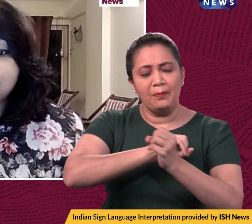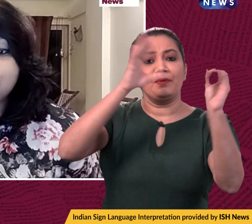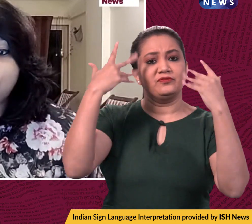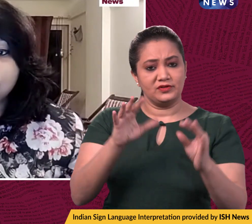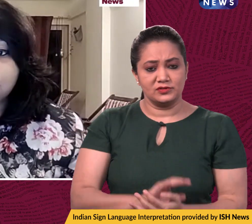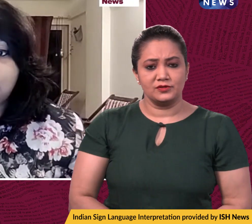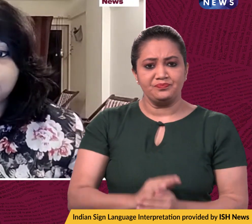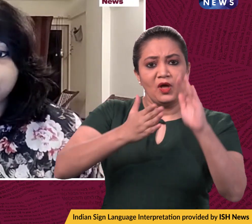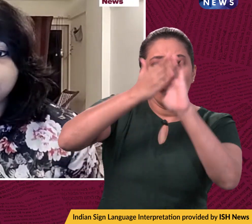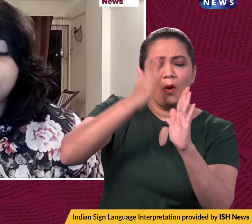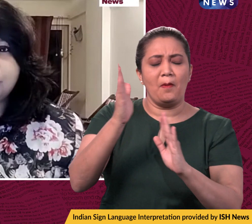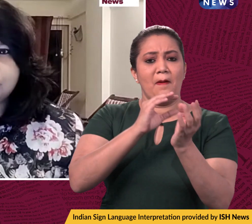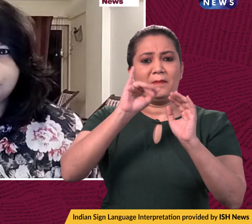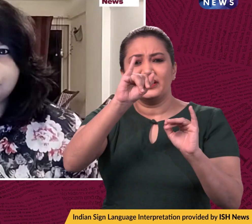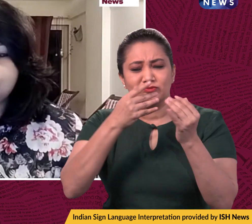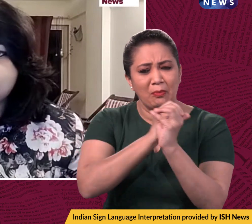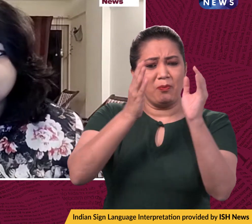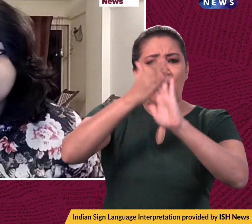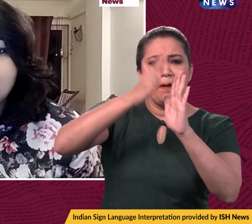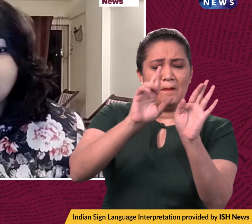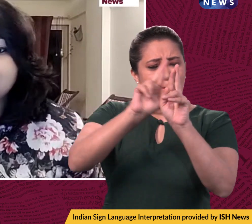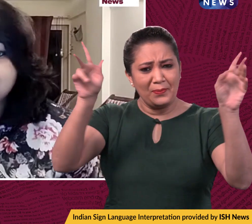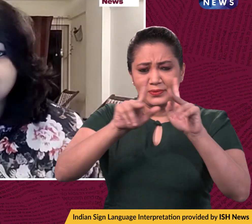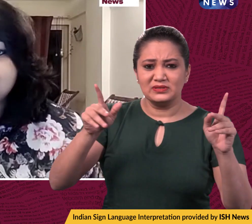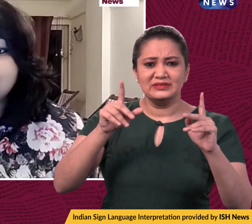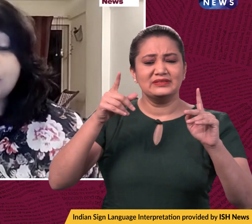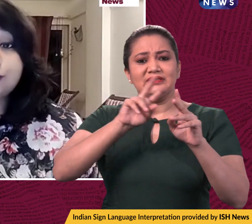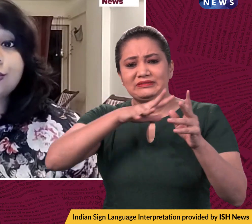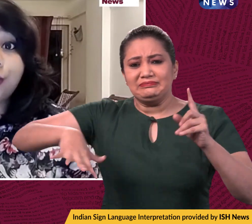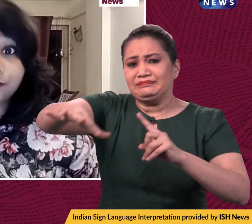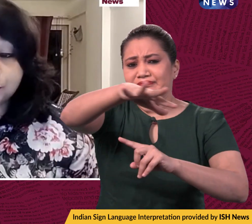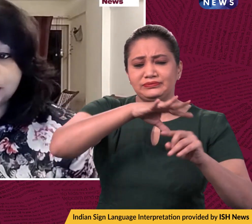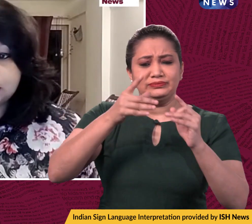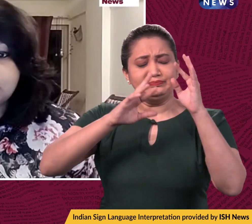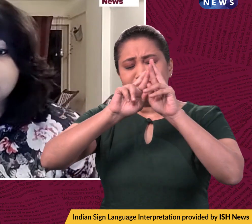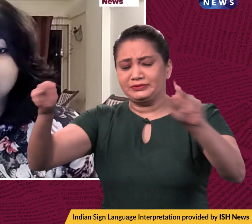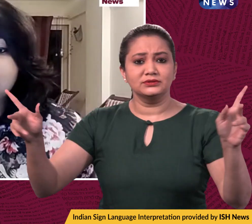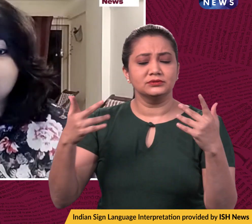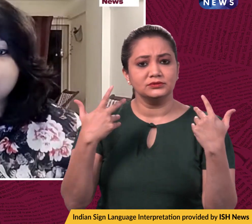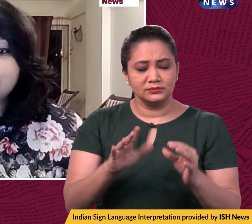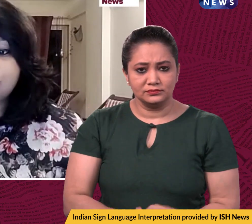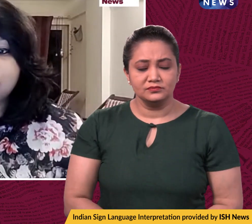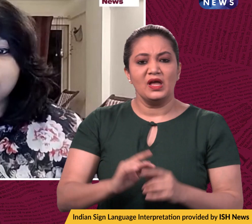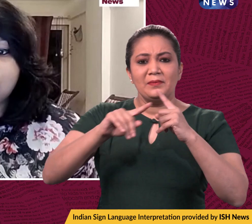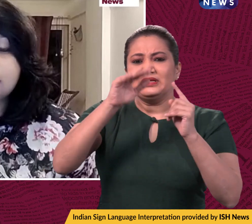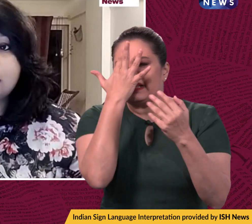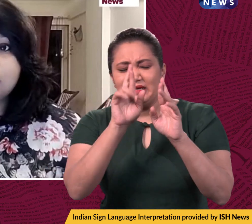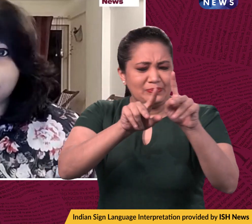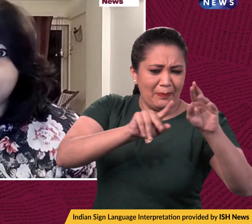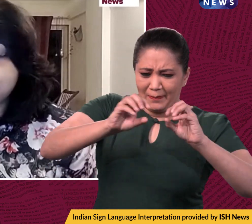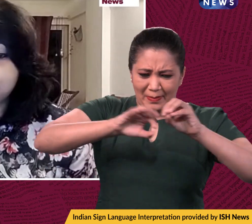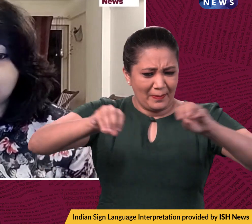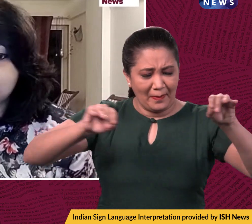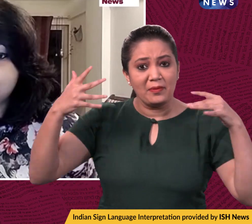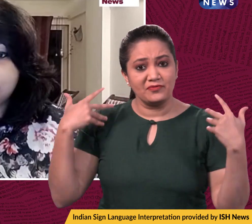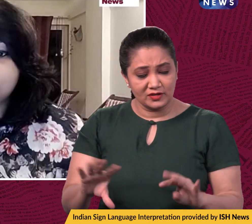explosion damaged the walls of the bathroom, according to several reports, and ripped through a section of the building, besides shattering glass in